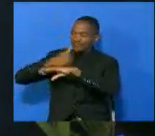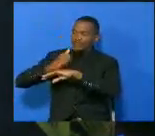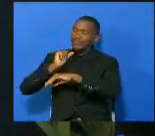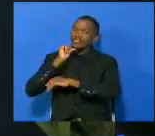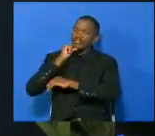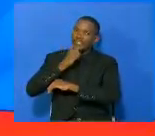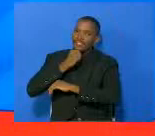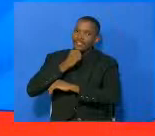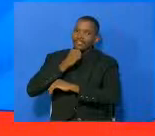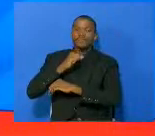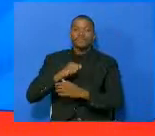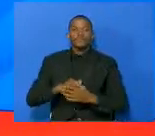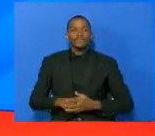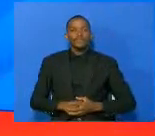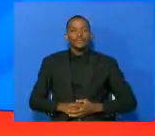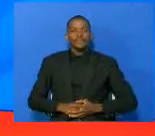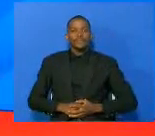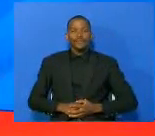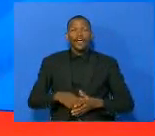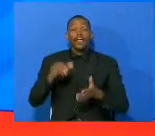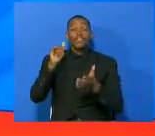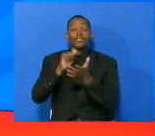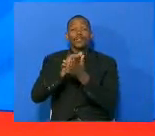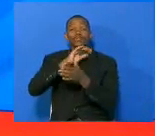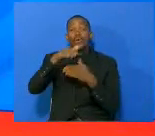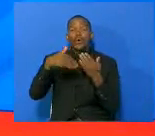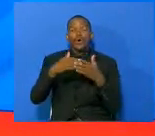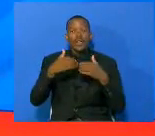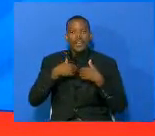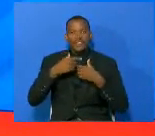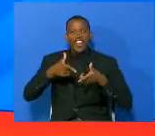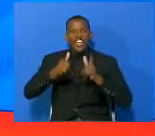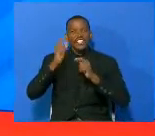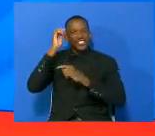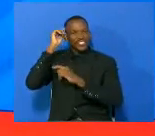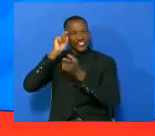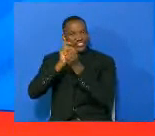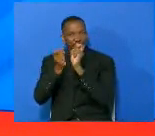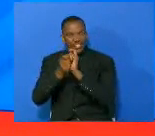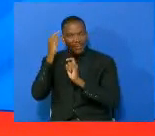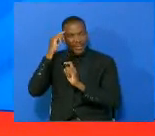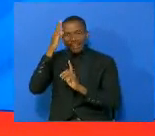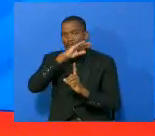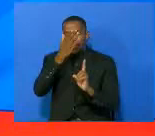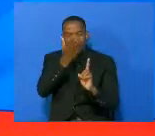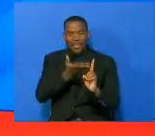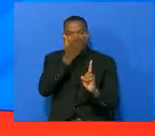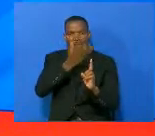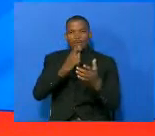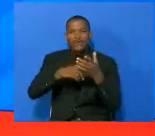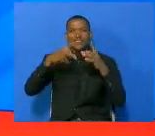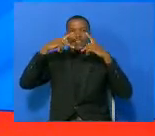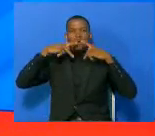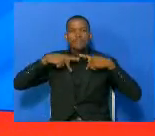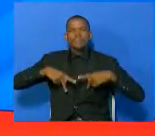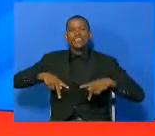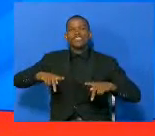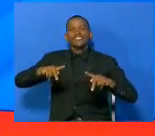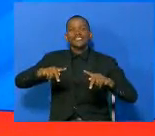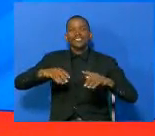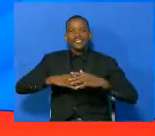botswerere. Wetso o ne di lekalo a re tšhentšheng la modisa tlharapana gako legala la a nne kagiso.